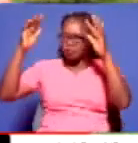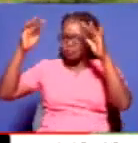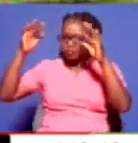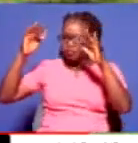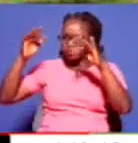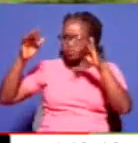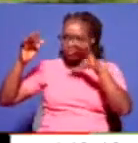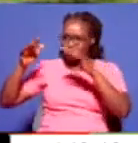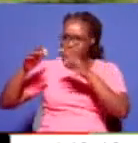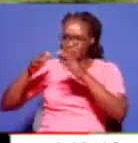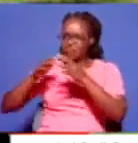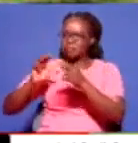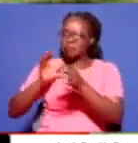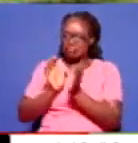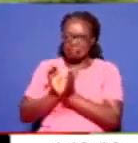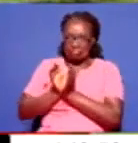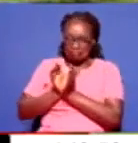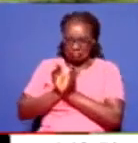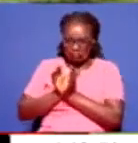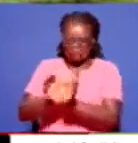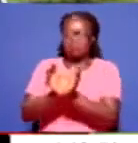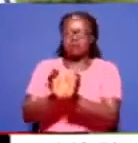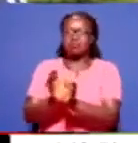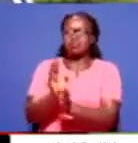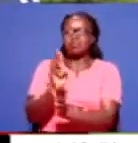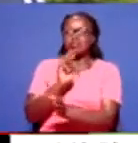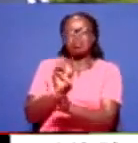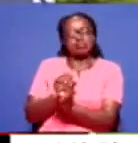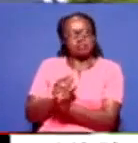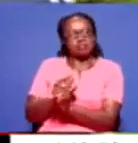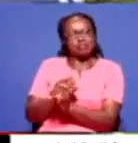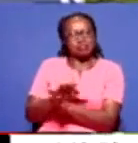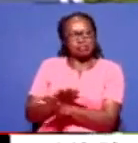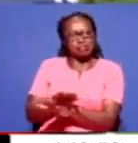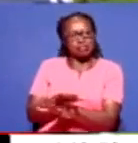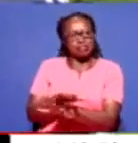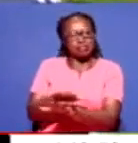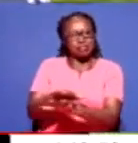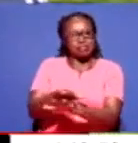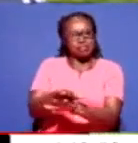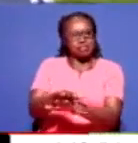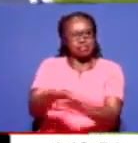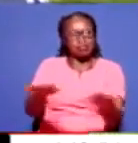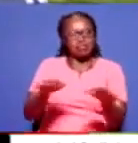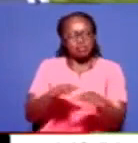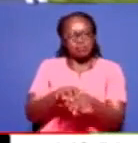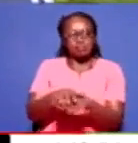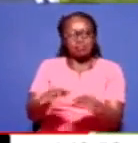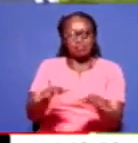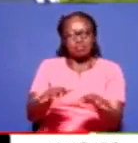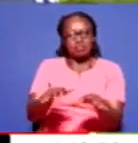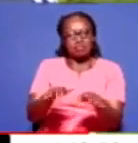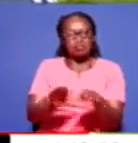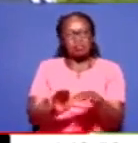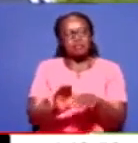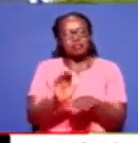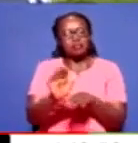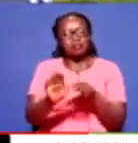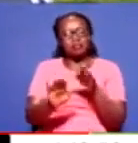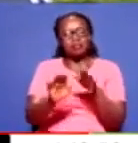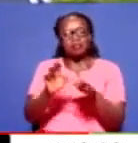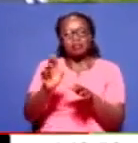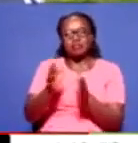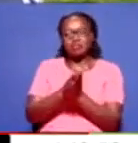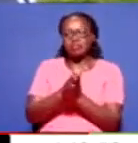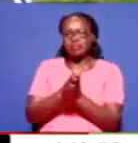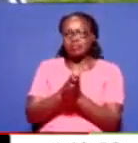maji mingi sana na Kiu River inasambaa huku ikielekea pande ya Kilimambogo. Sasa ngambo ile mnaona kuko na